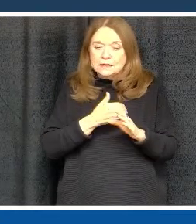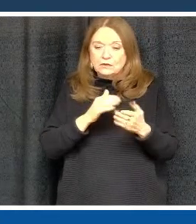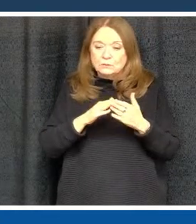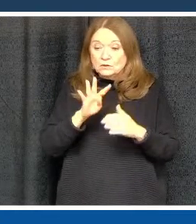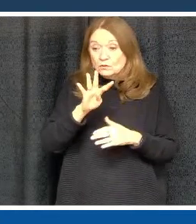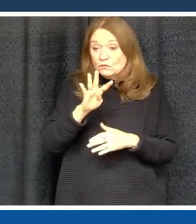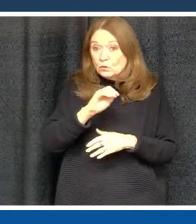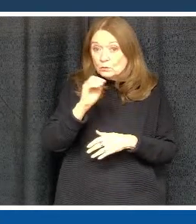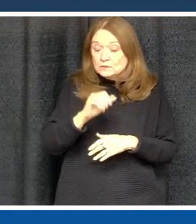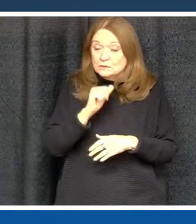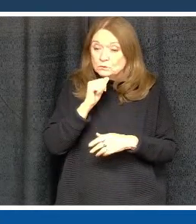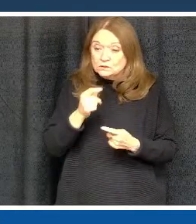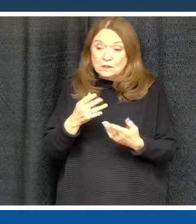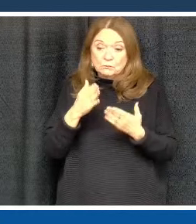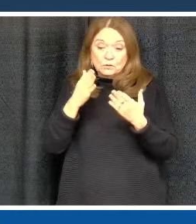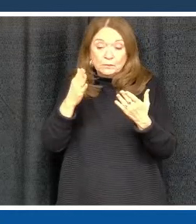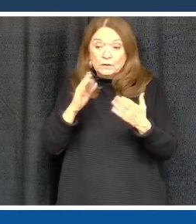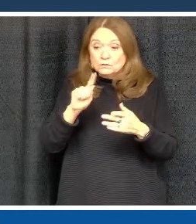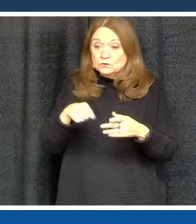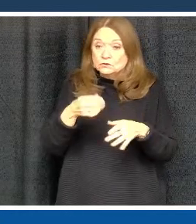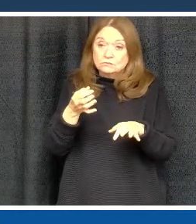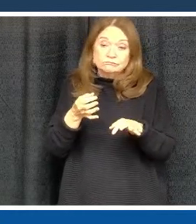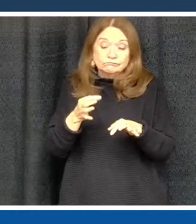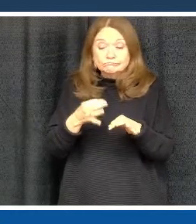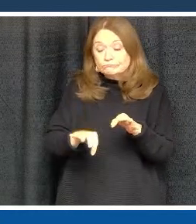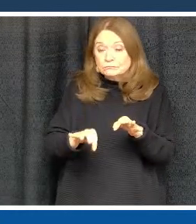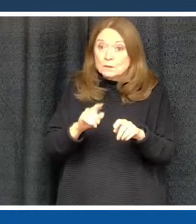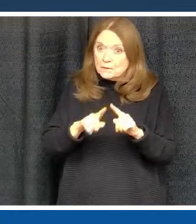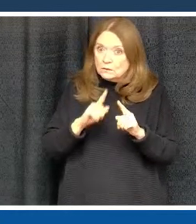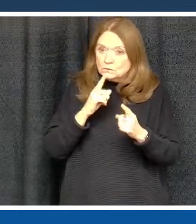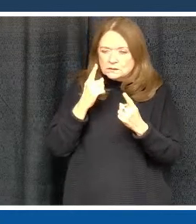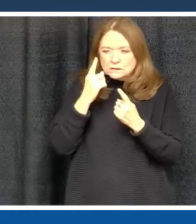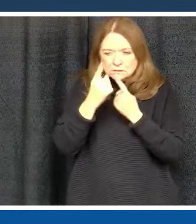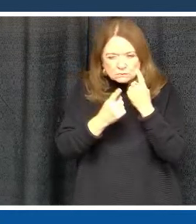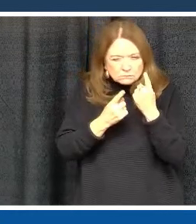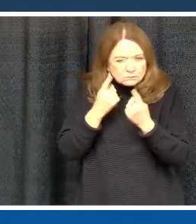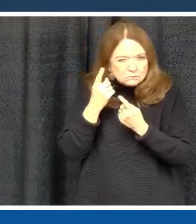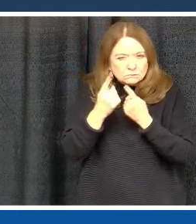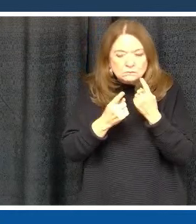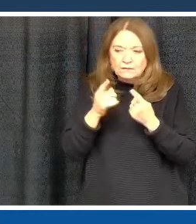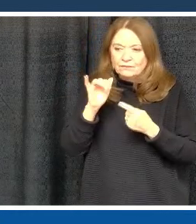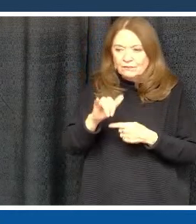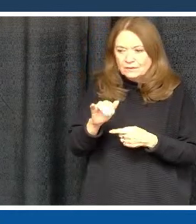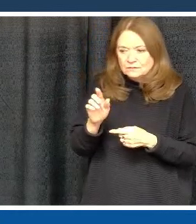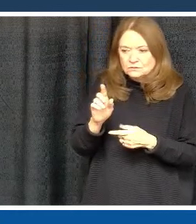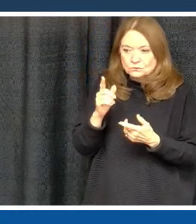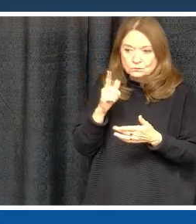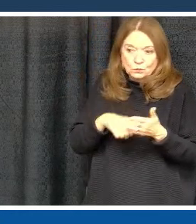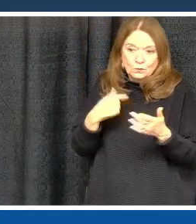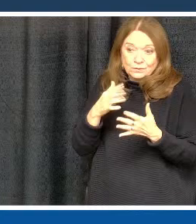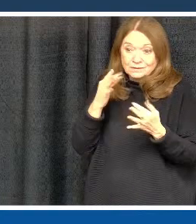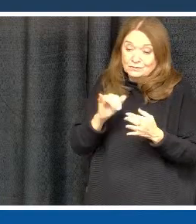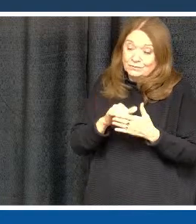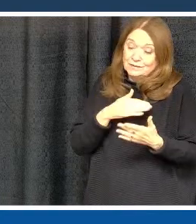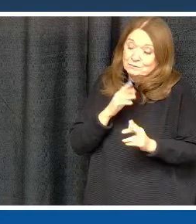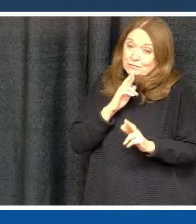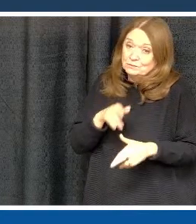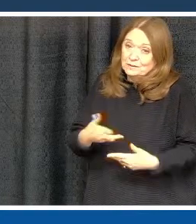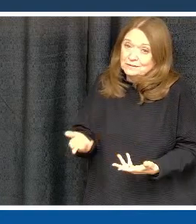not proposed lightly. It was considered, and that's where we landed. So that's my